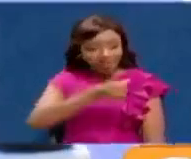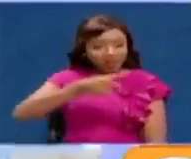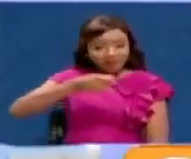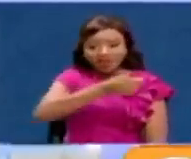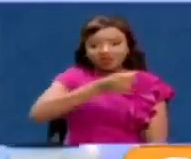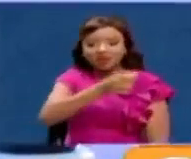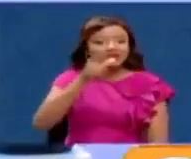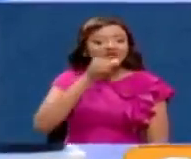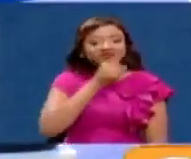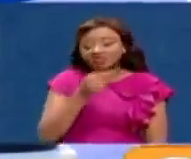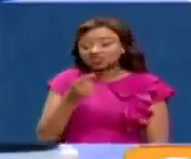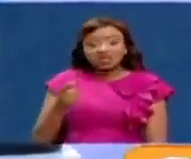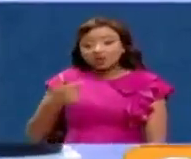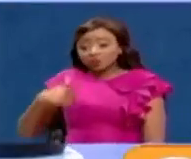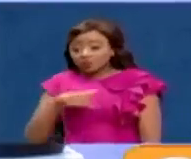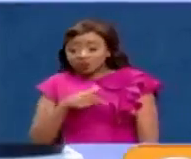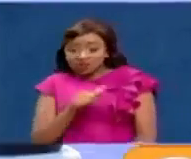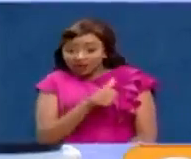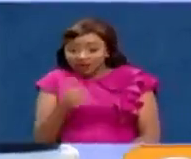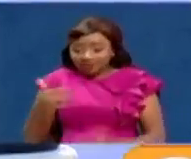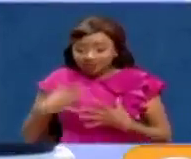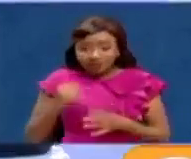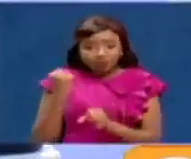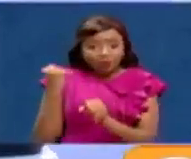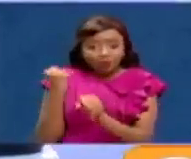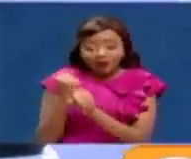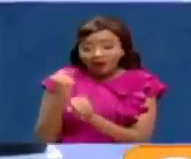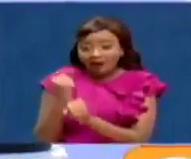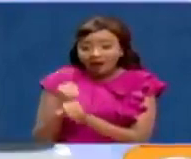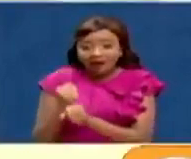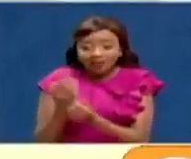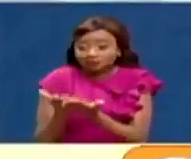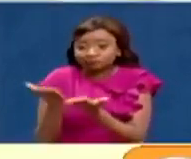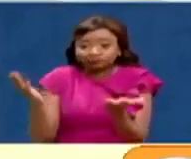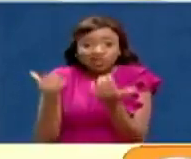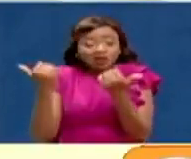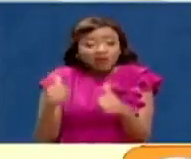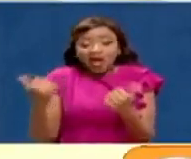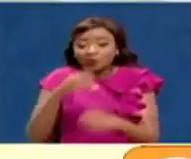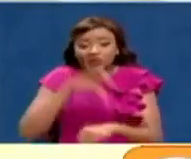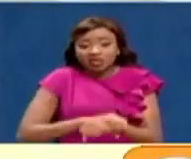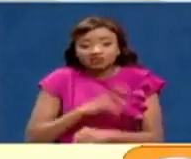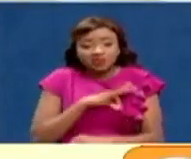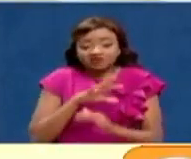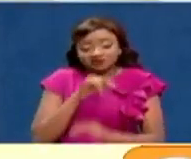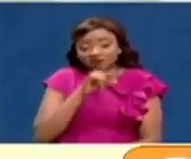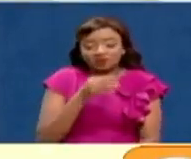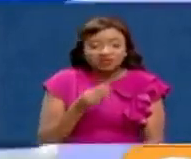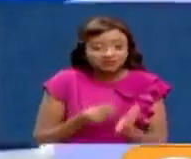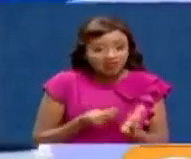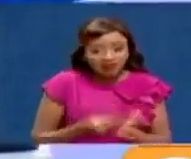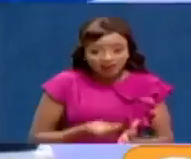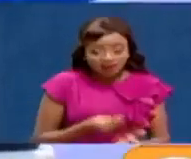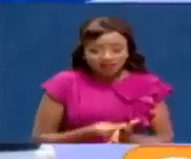partially implemented because the former CEOs benefited from these monies.